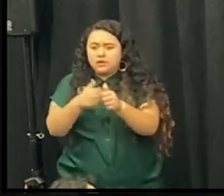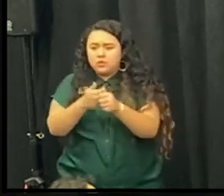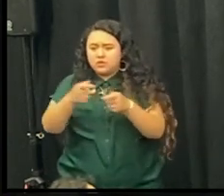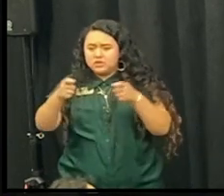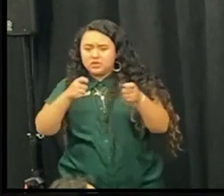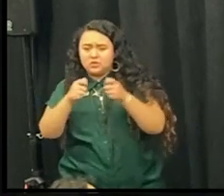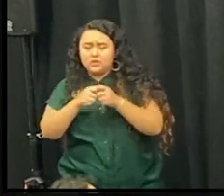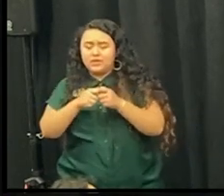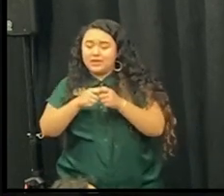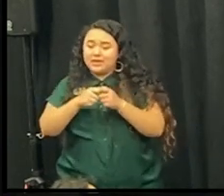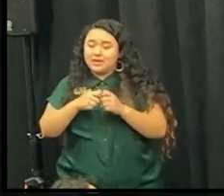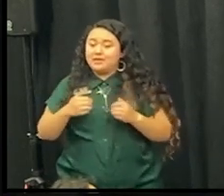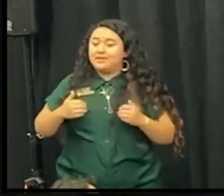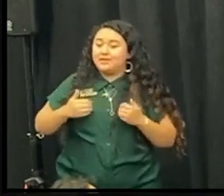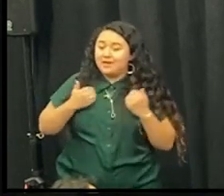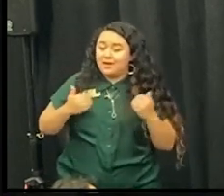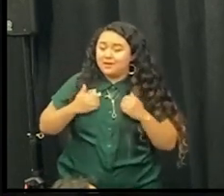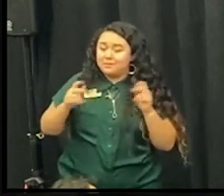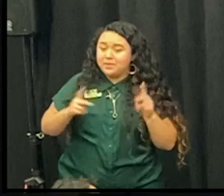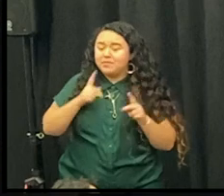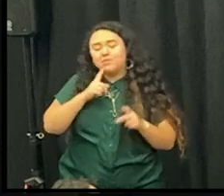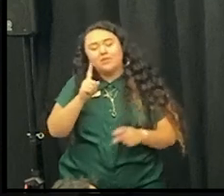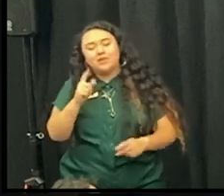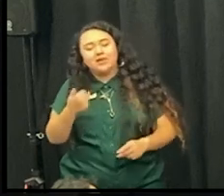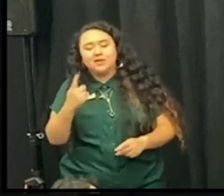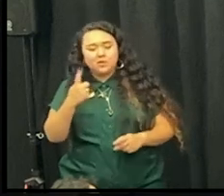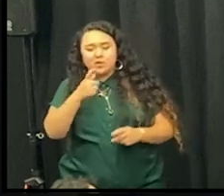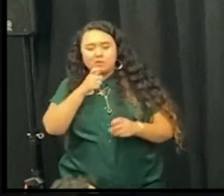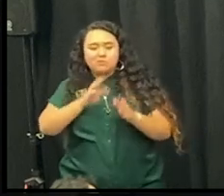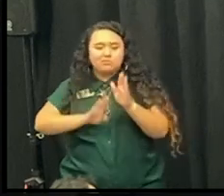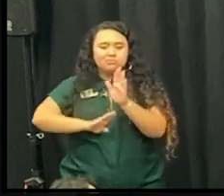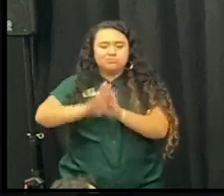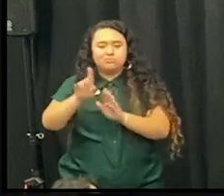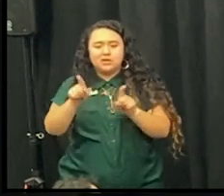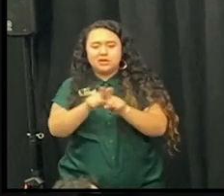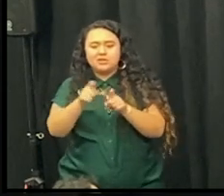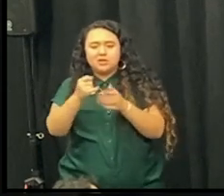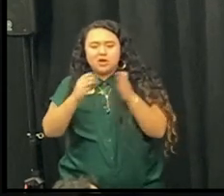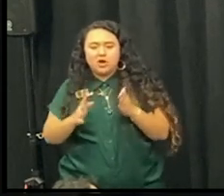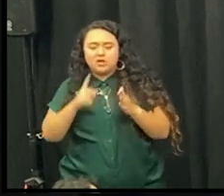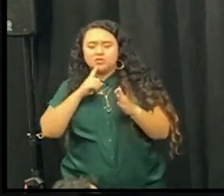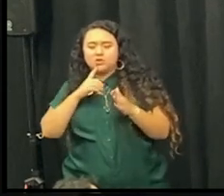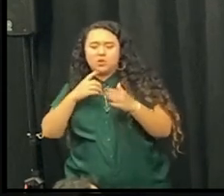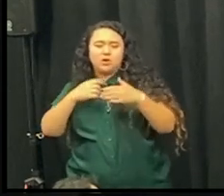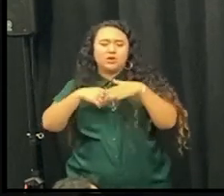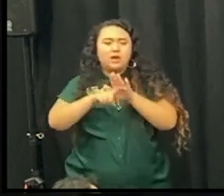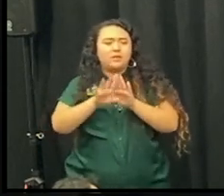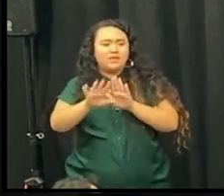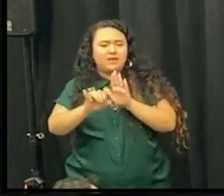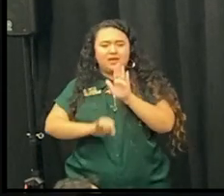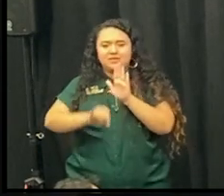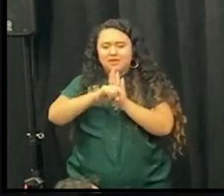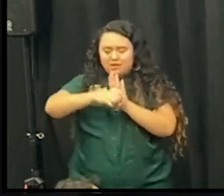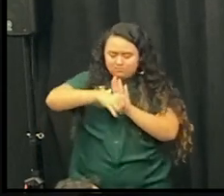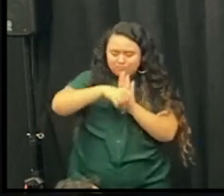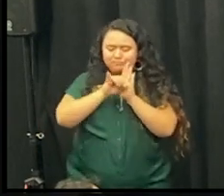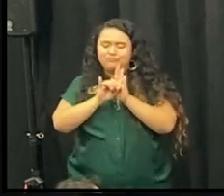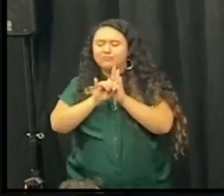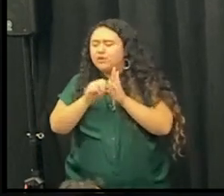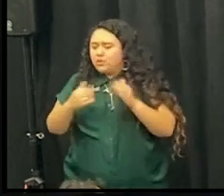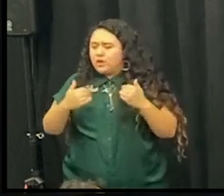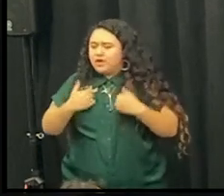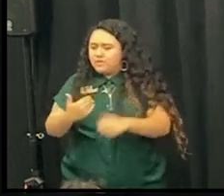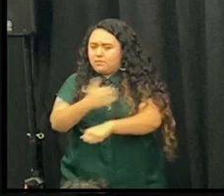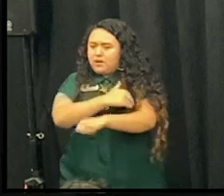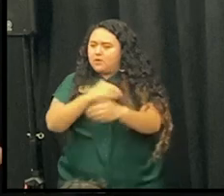with especially young people, but anyone who's emerging as an artist or stepping into their own identity, that you have the power